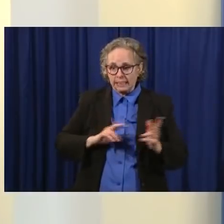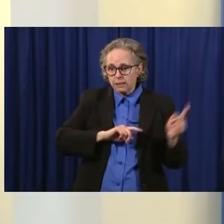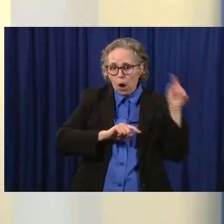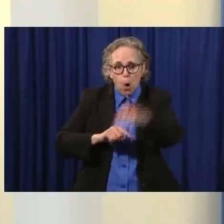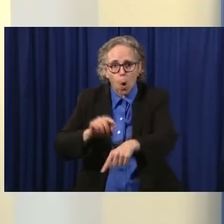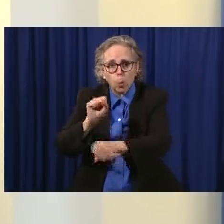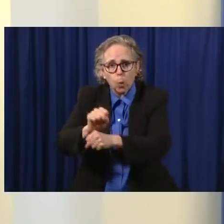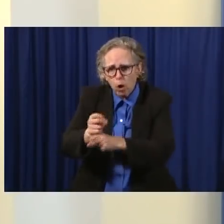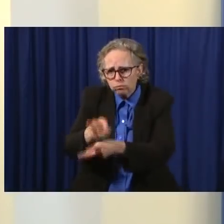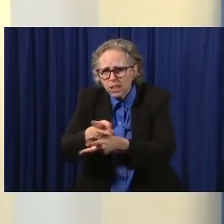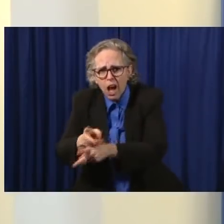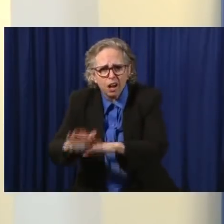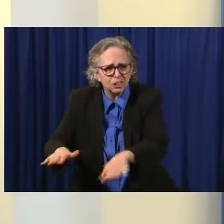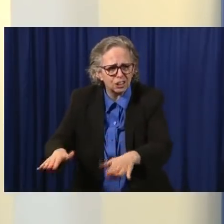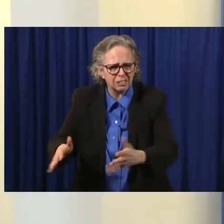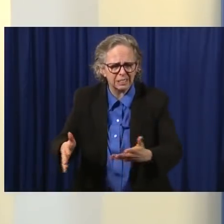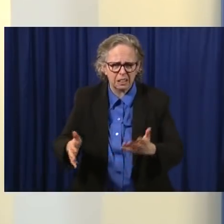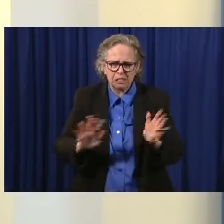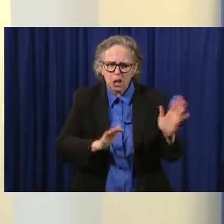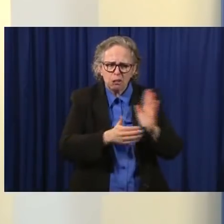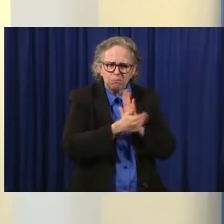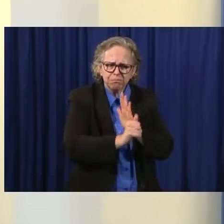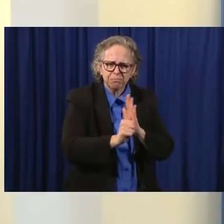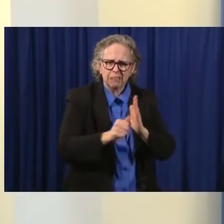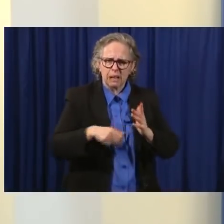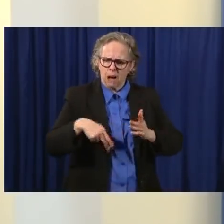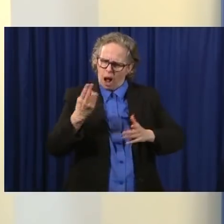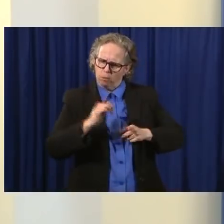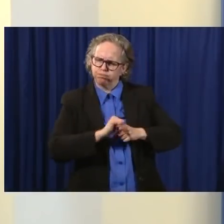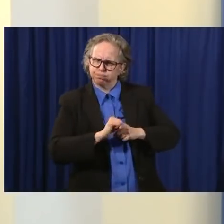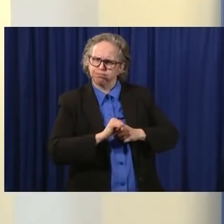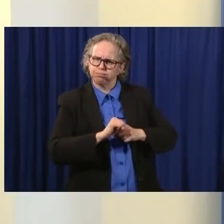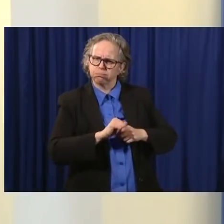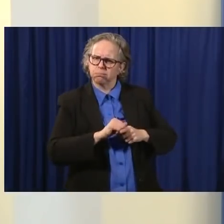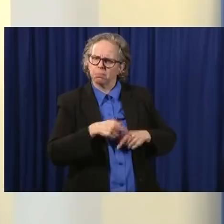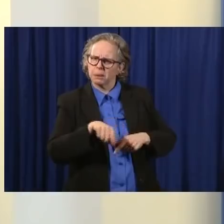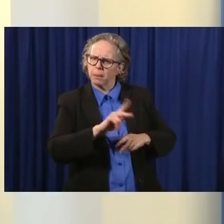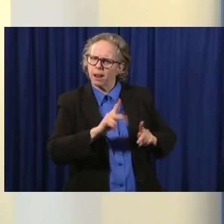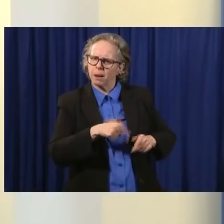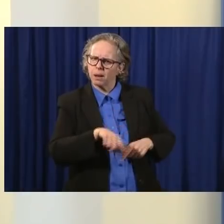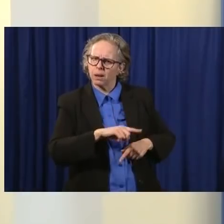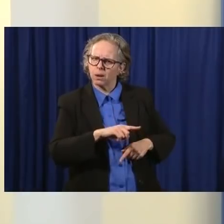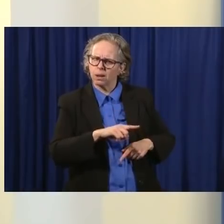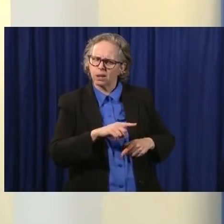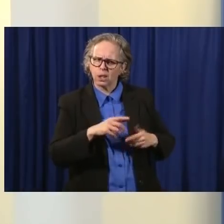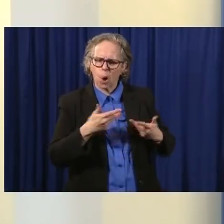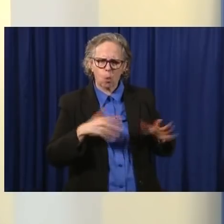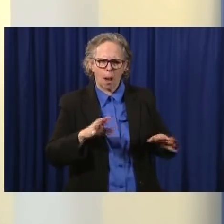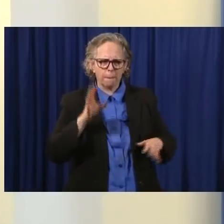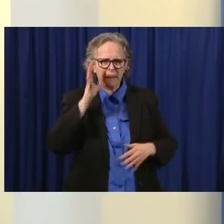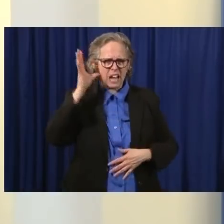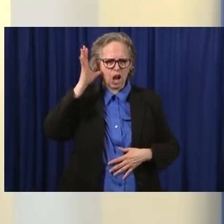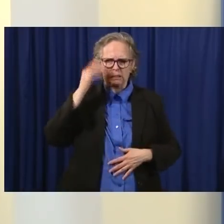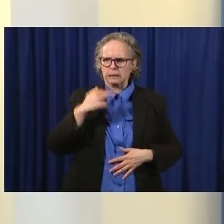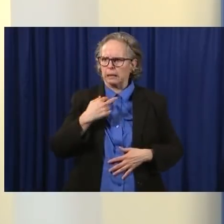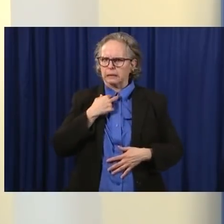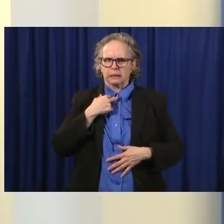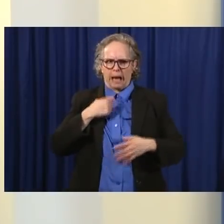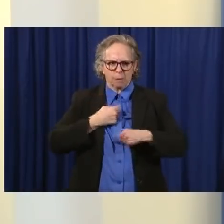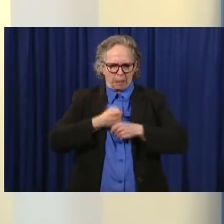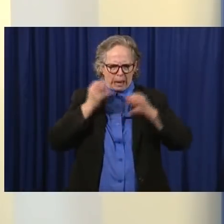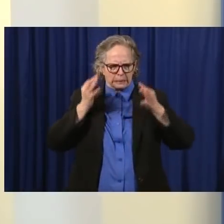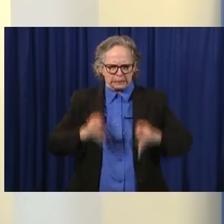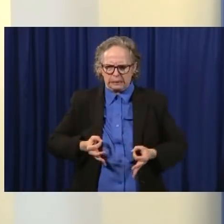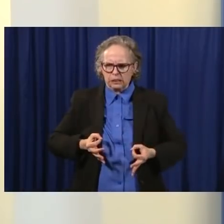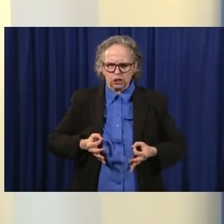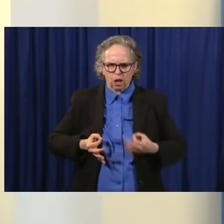trained people possible, that a parent is not having to make a difficult decision about having to go back to